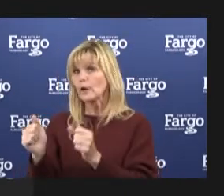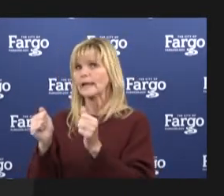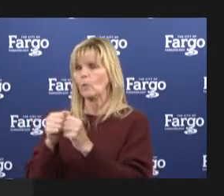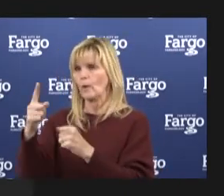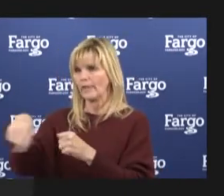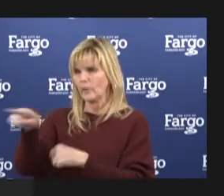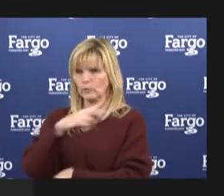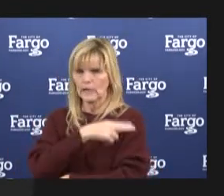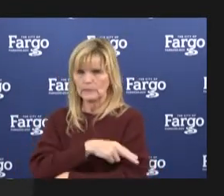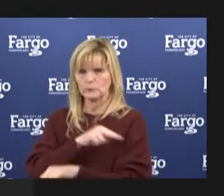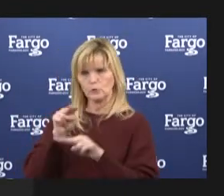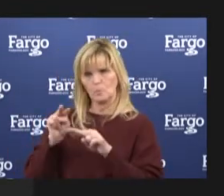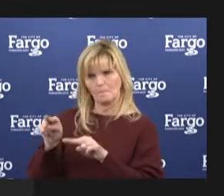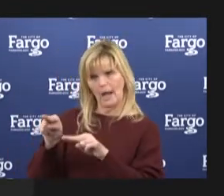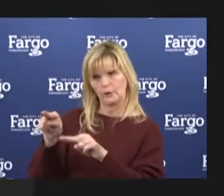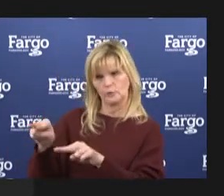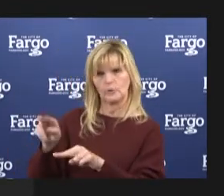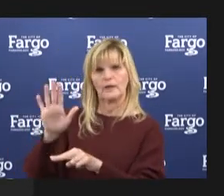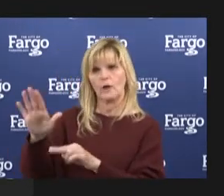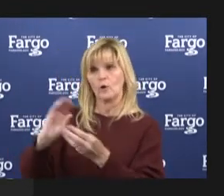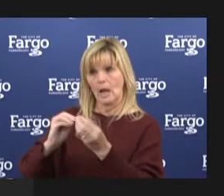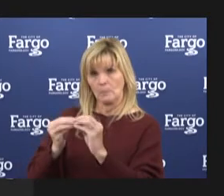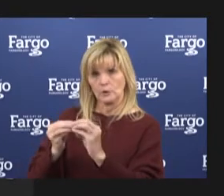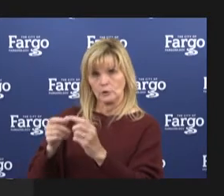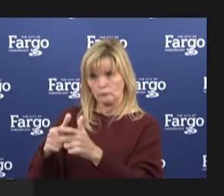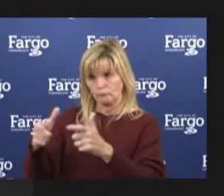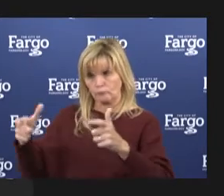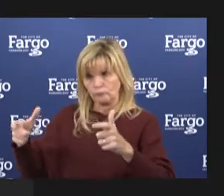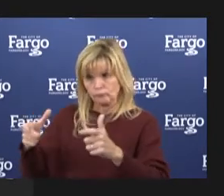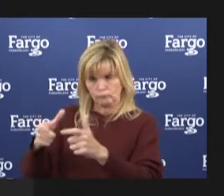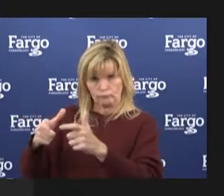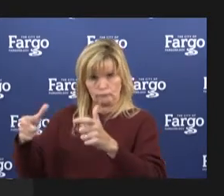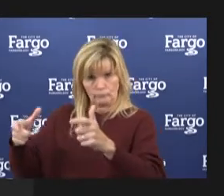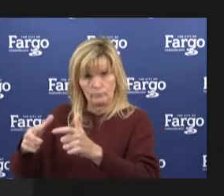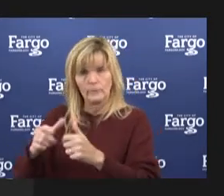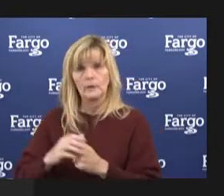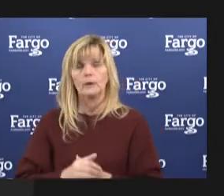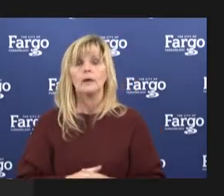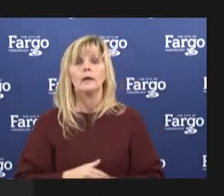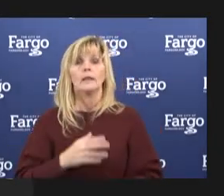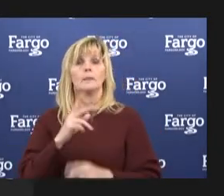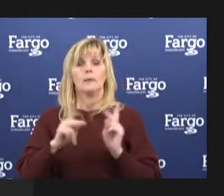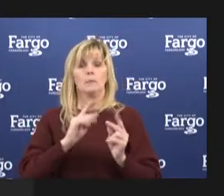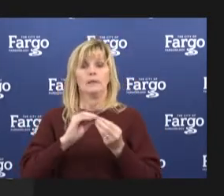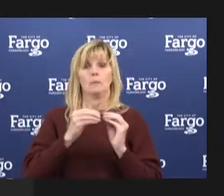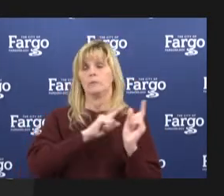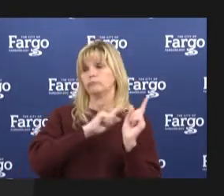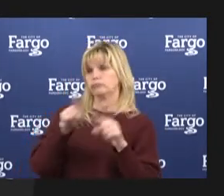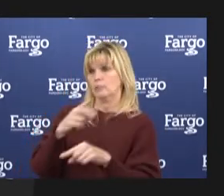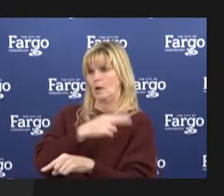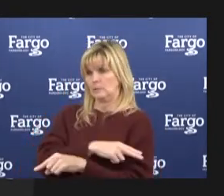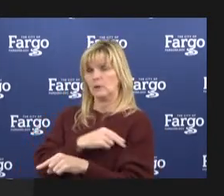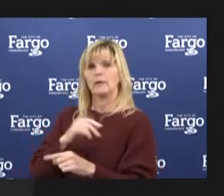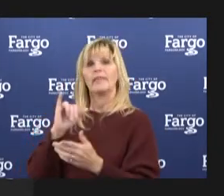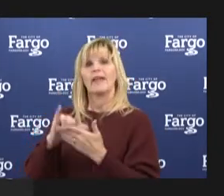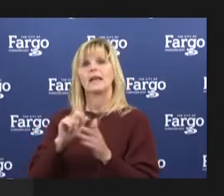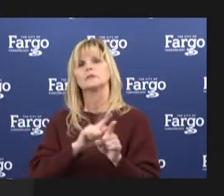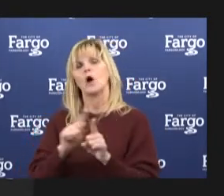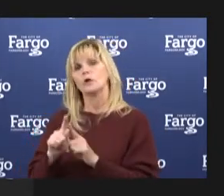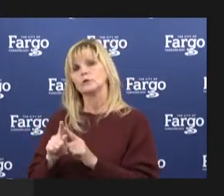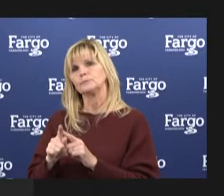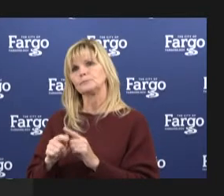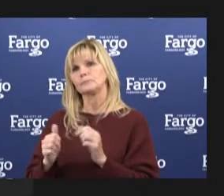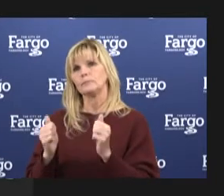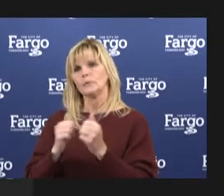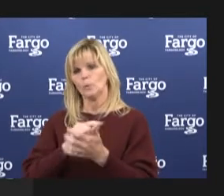in monitoring their capacity. The uptick in hospitalizations was also reflected in one of the